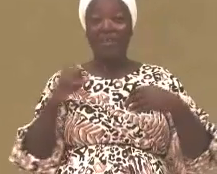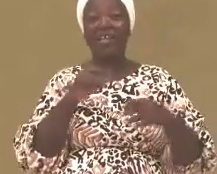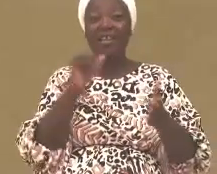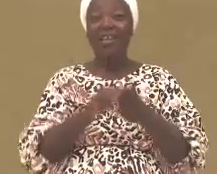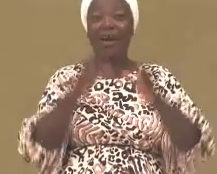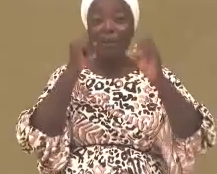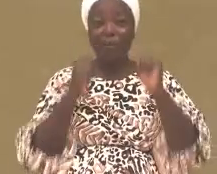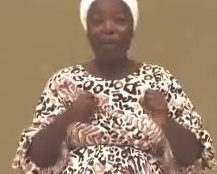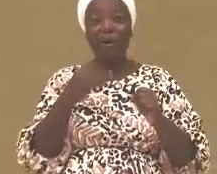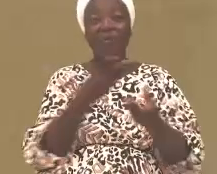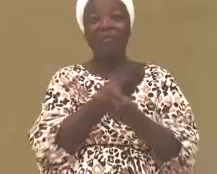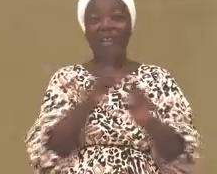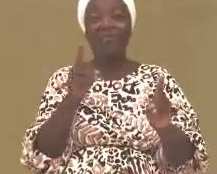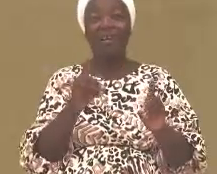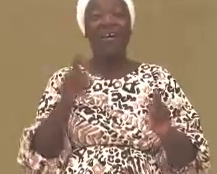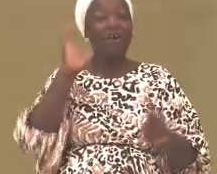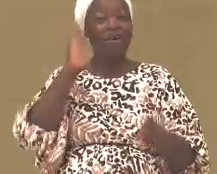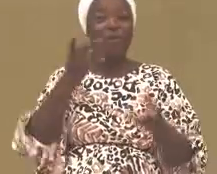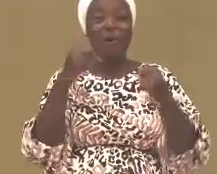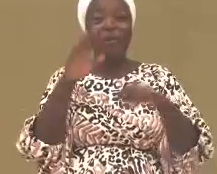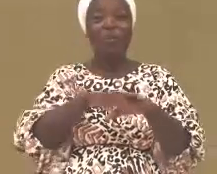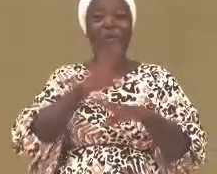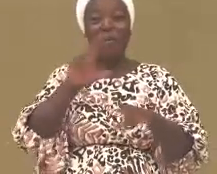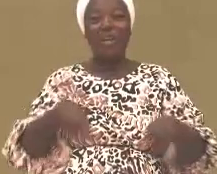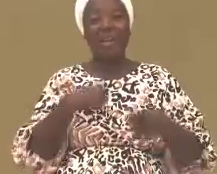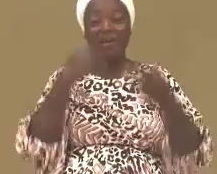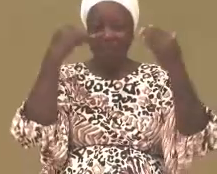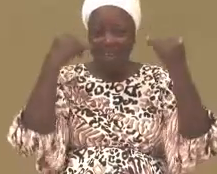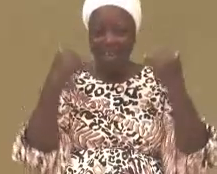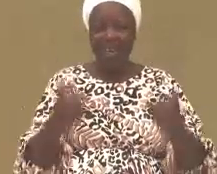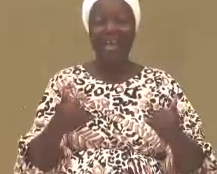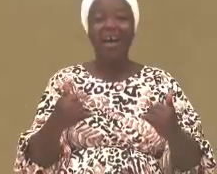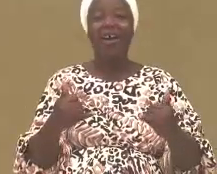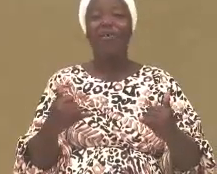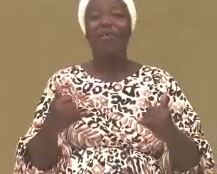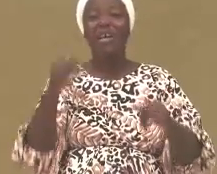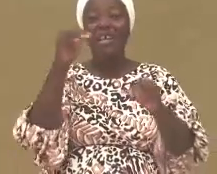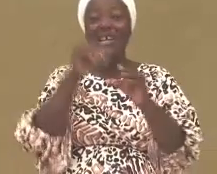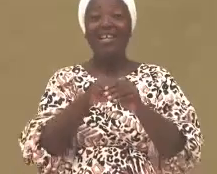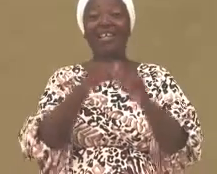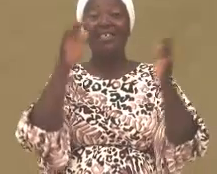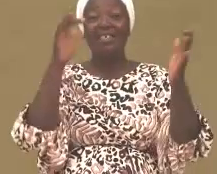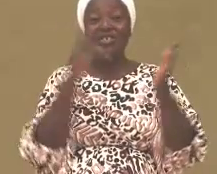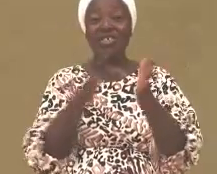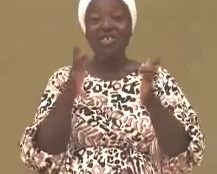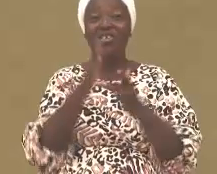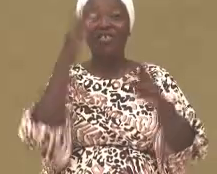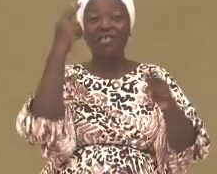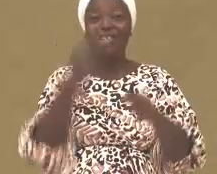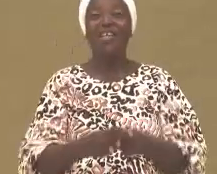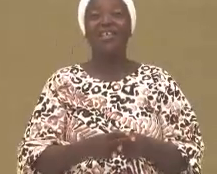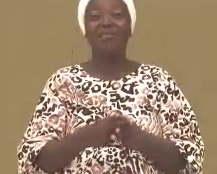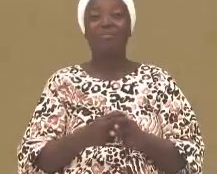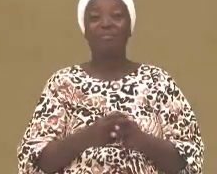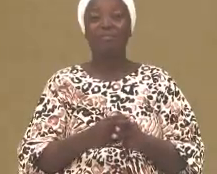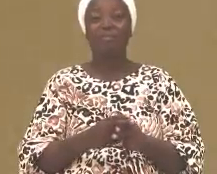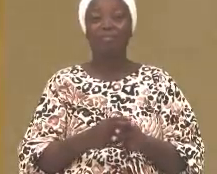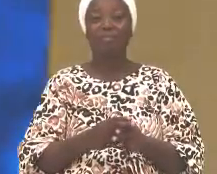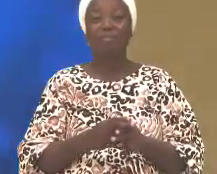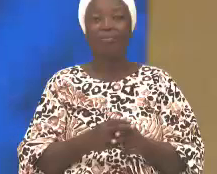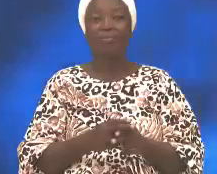of deliverance will come upon your life right there now, in Jesus' name.